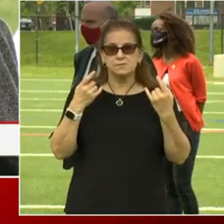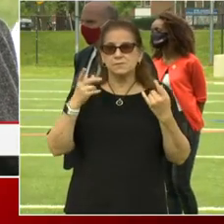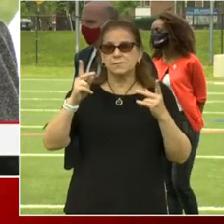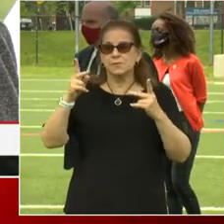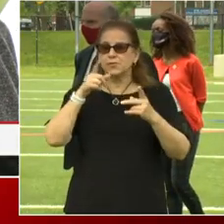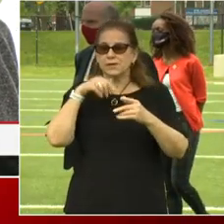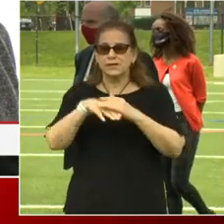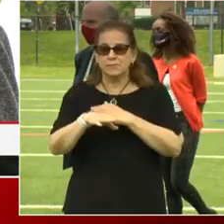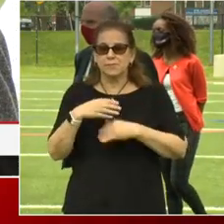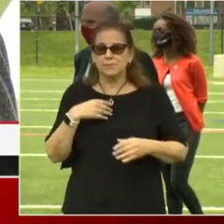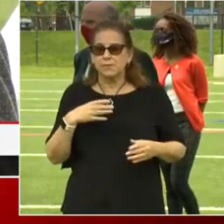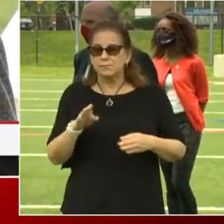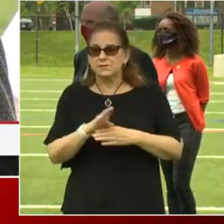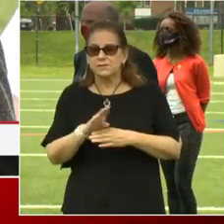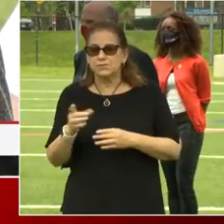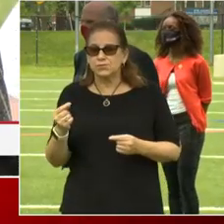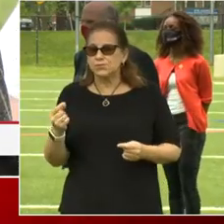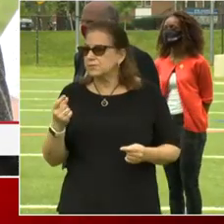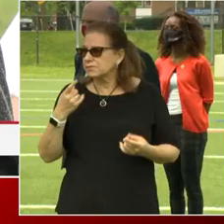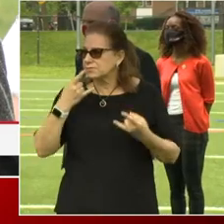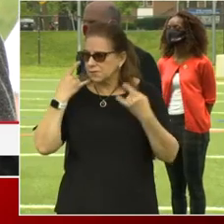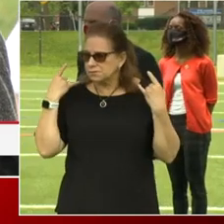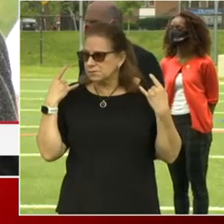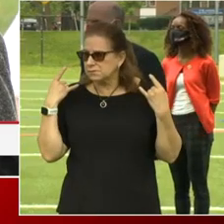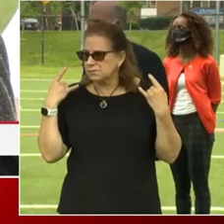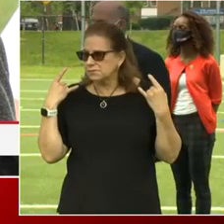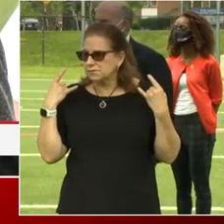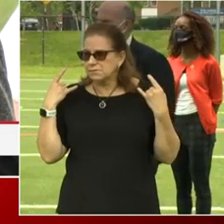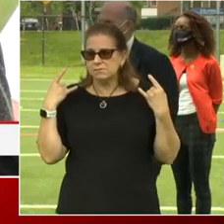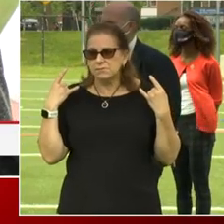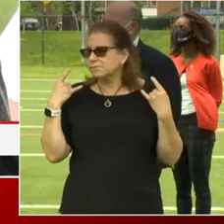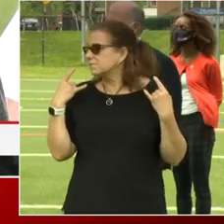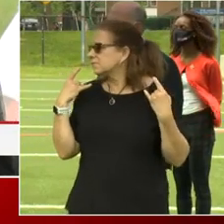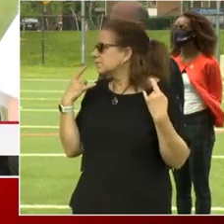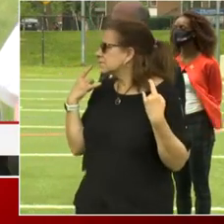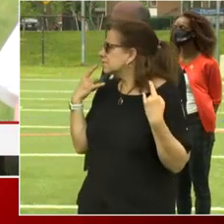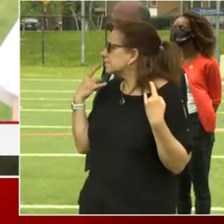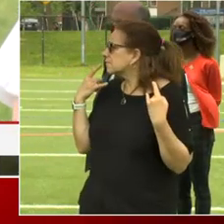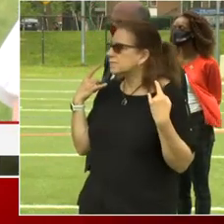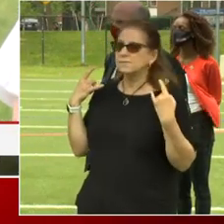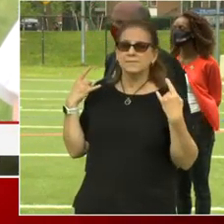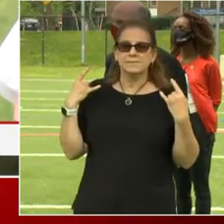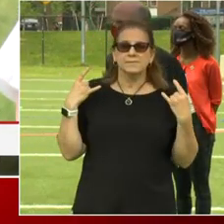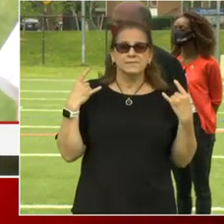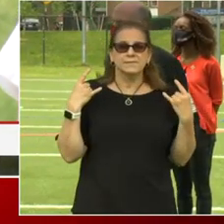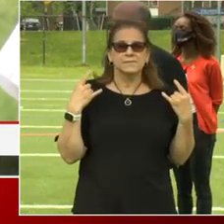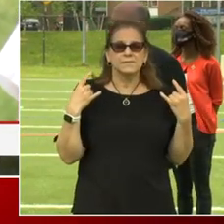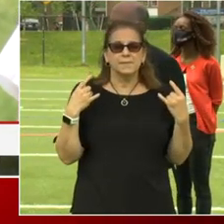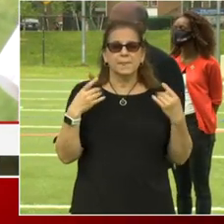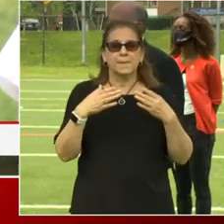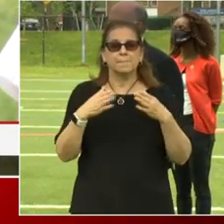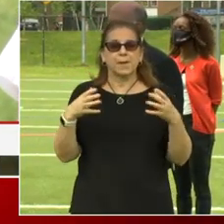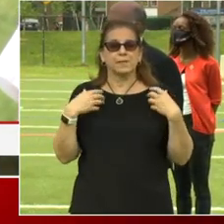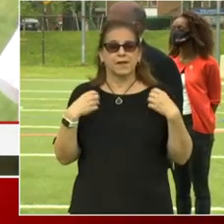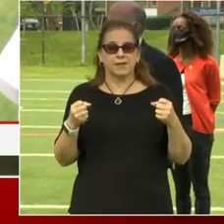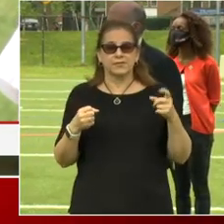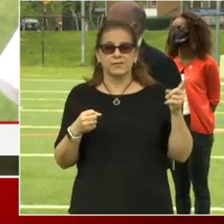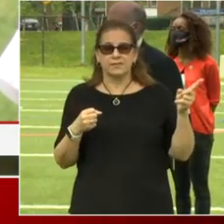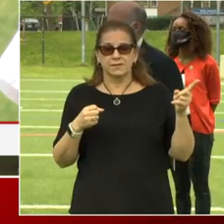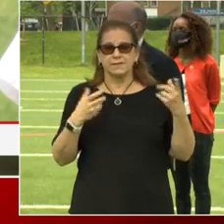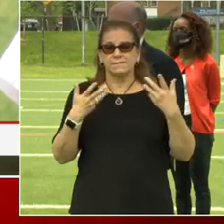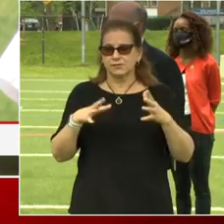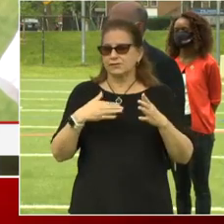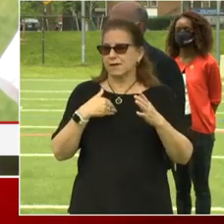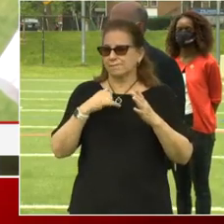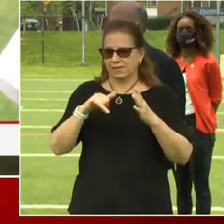business? I'm going to have the public health department go through the order with you.